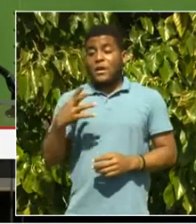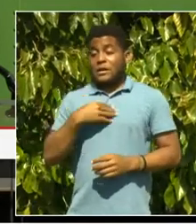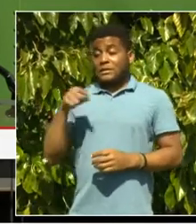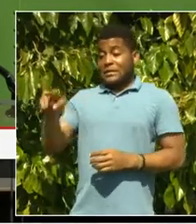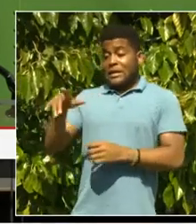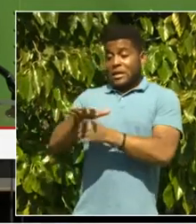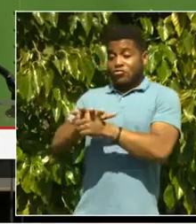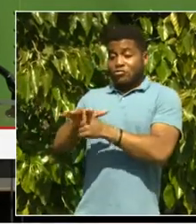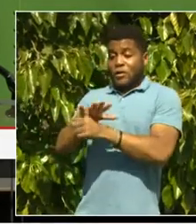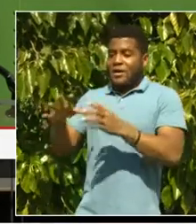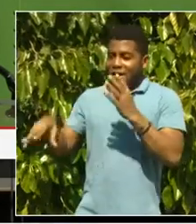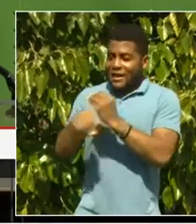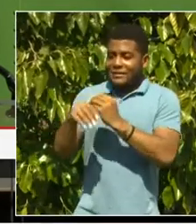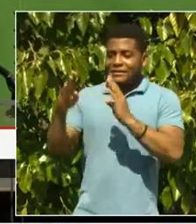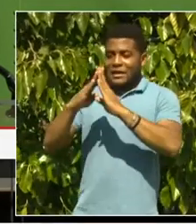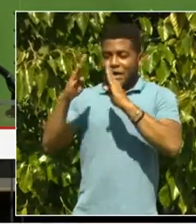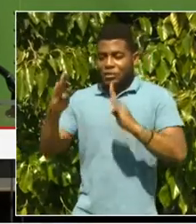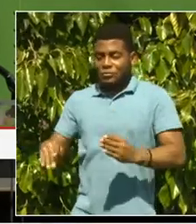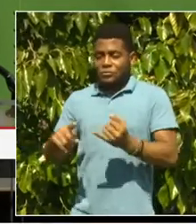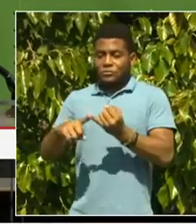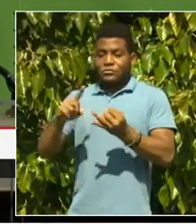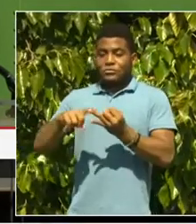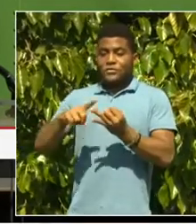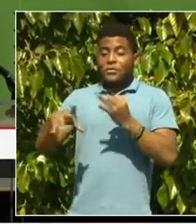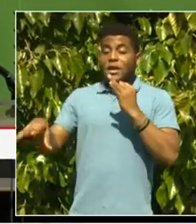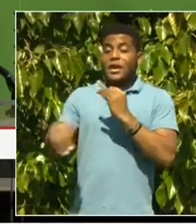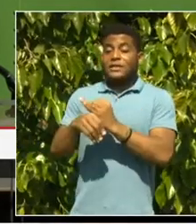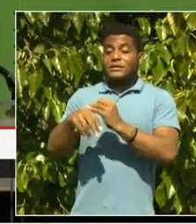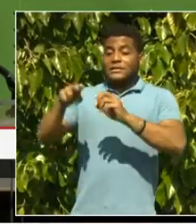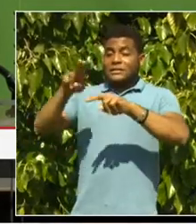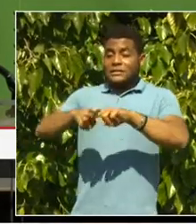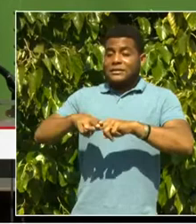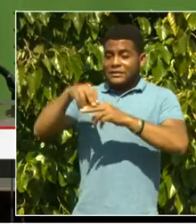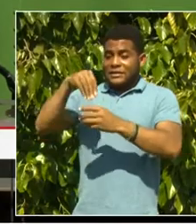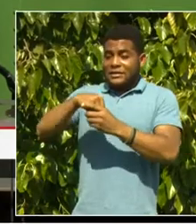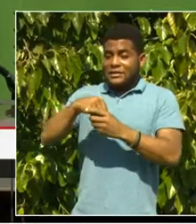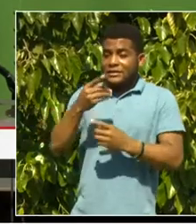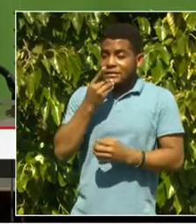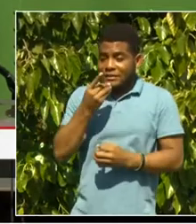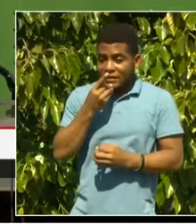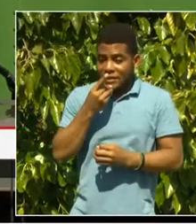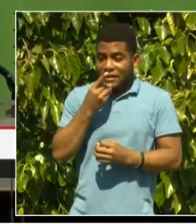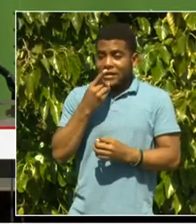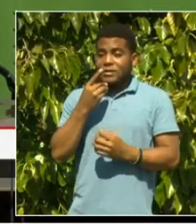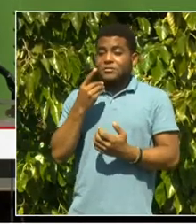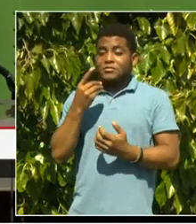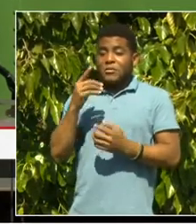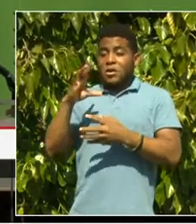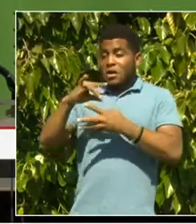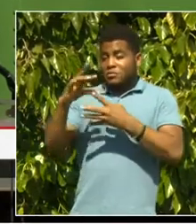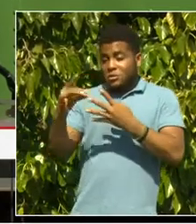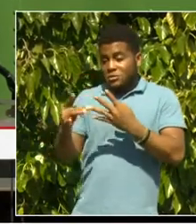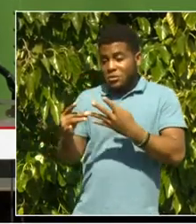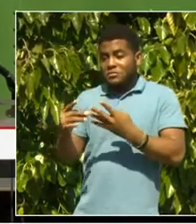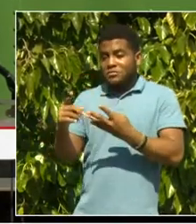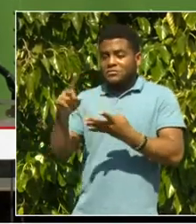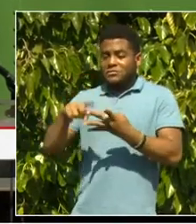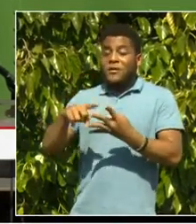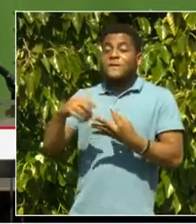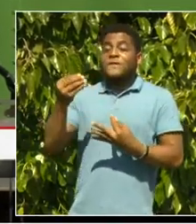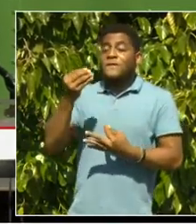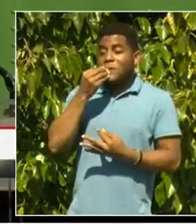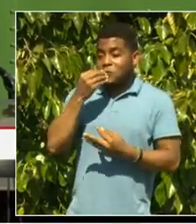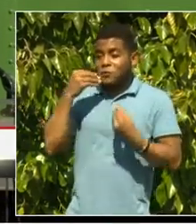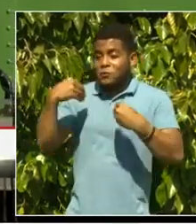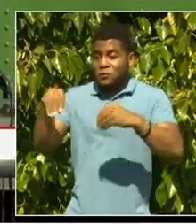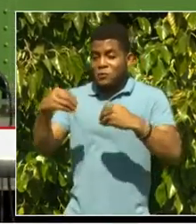adding sit-down dining opportunities right in the neighborhood. We created a fund, which we're